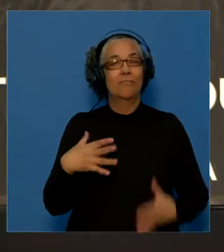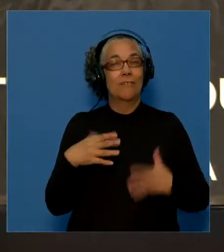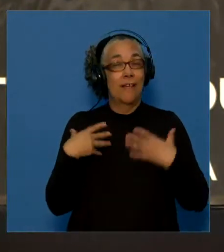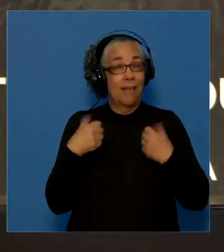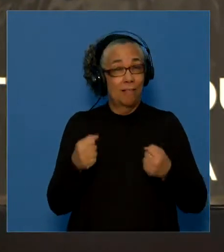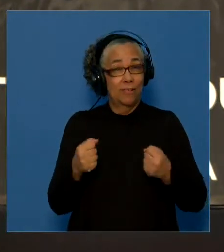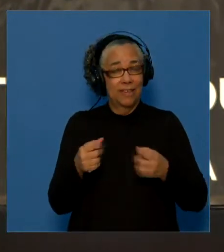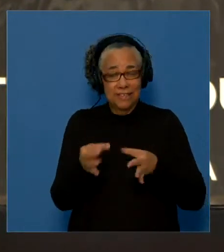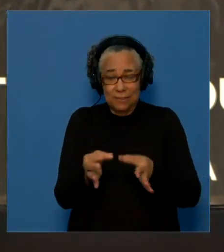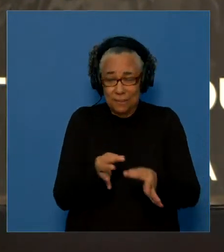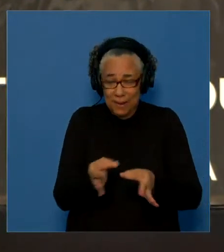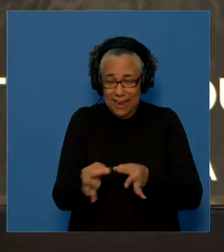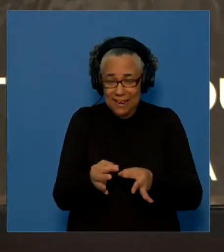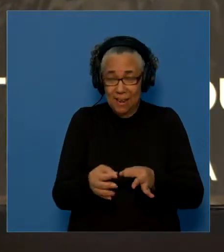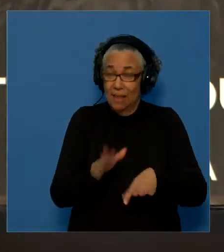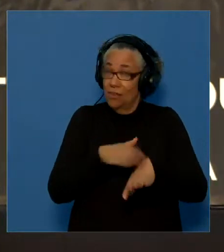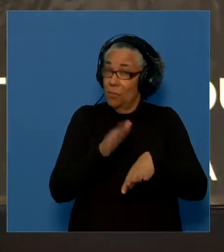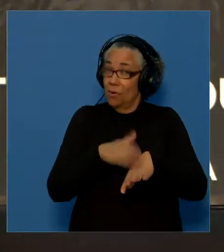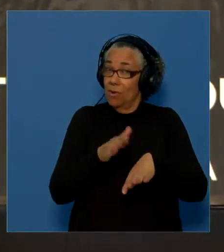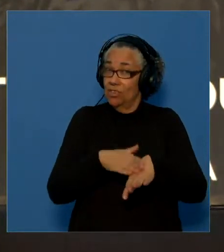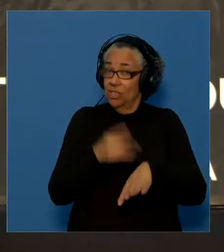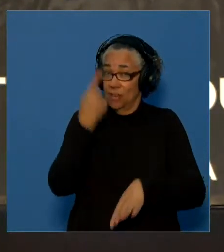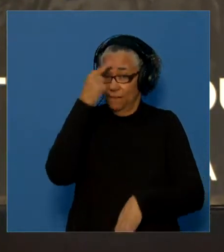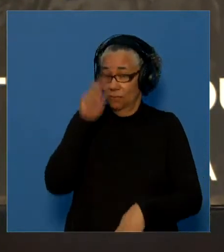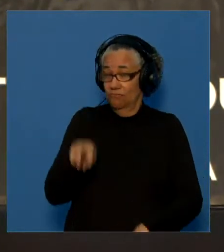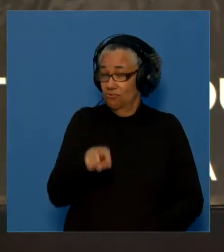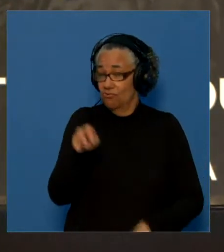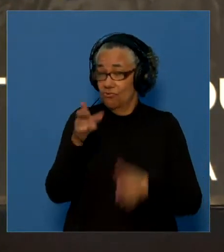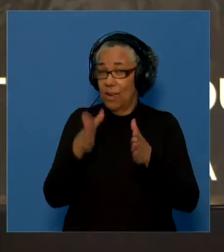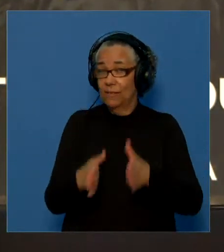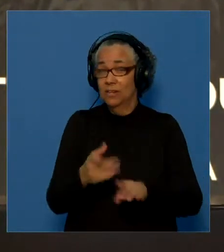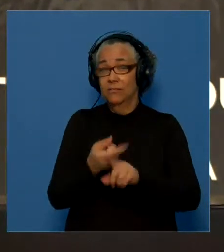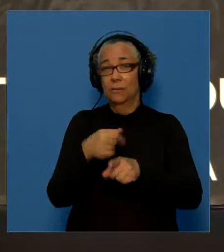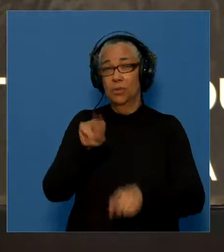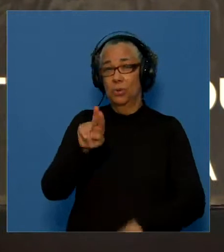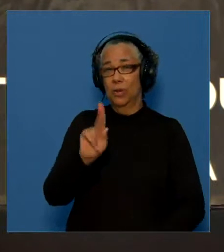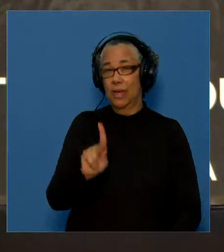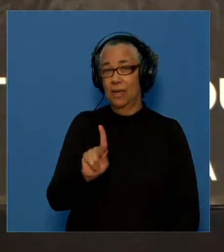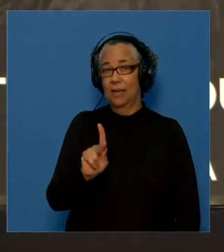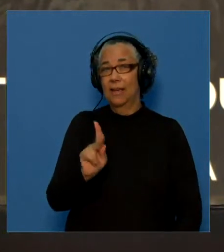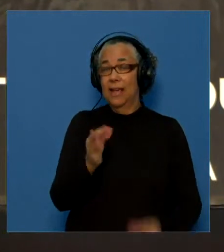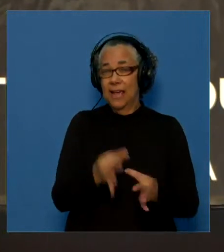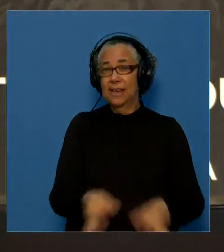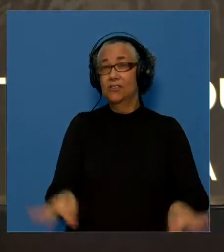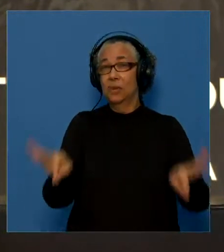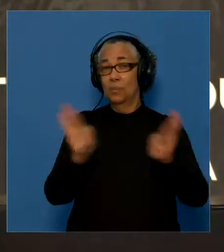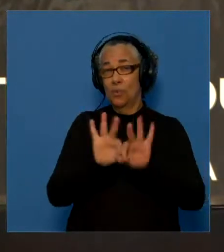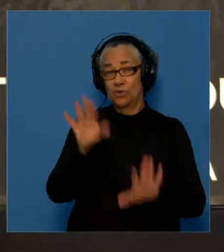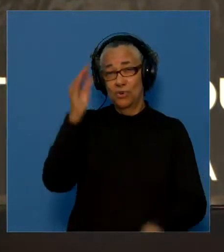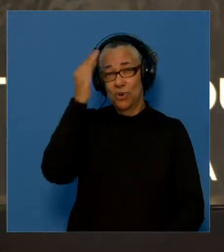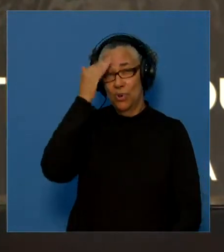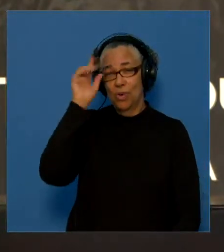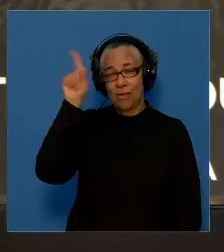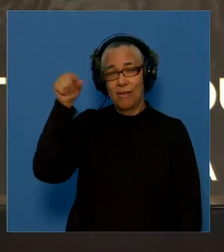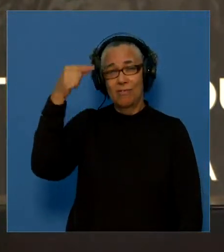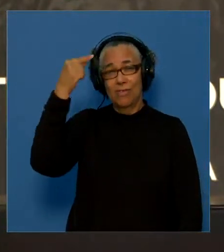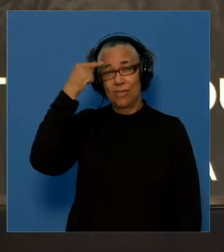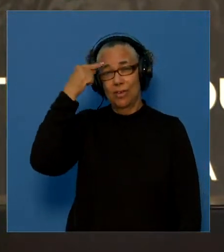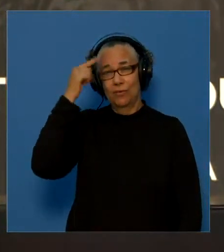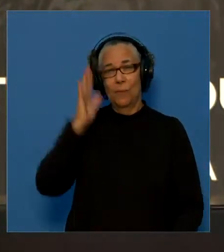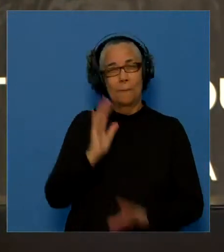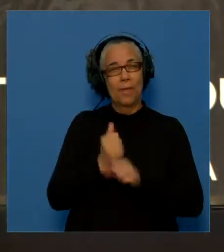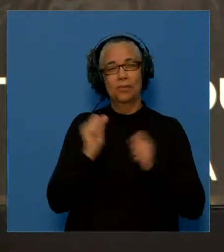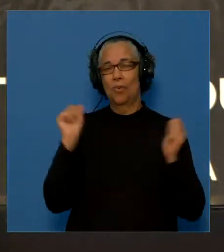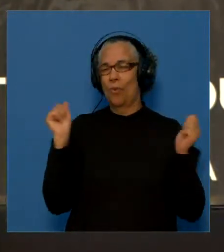additional precautions being taken in regards to travelers from the United Kingdom, and it is important to note that the government makes all